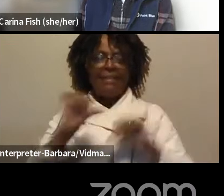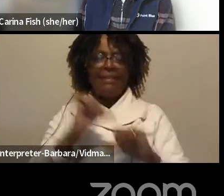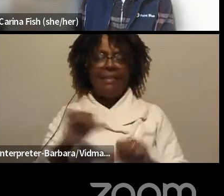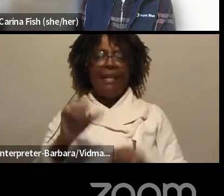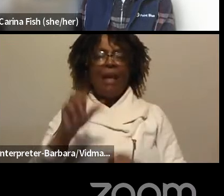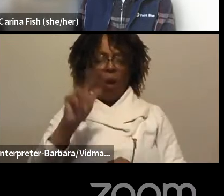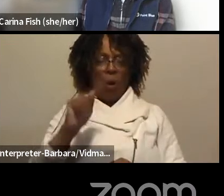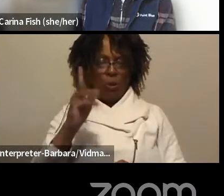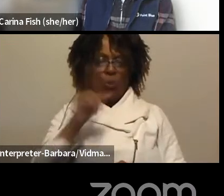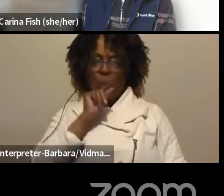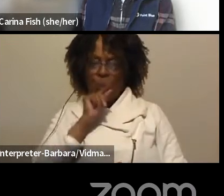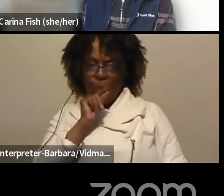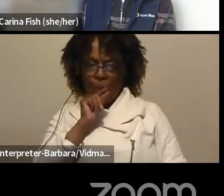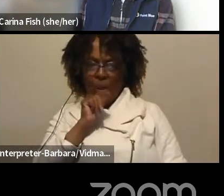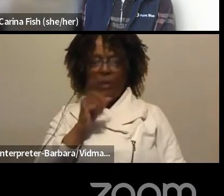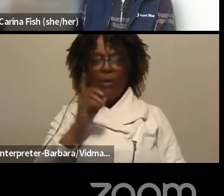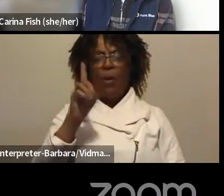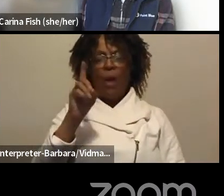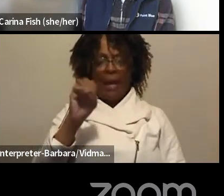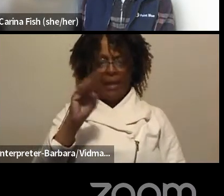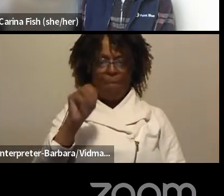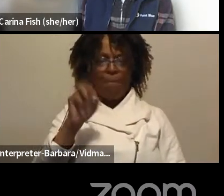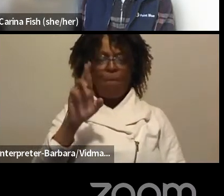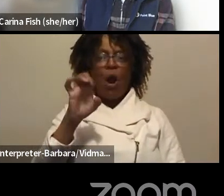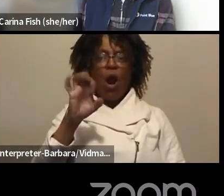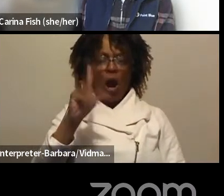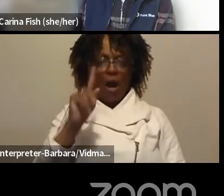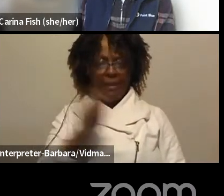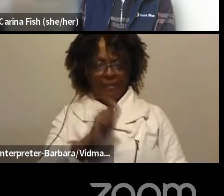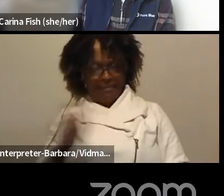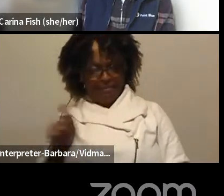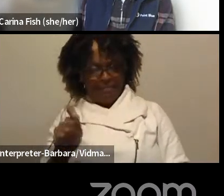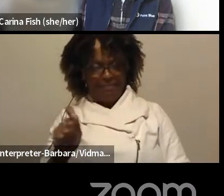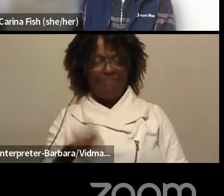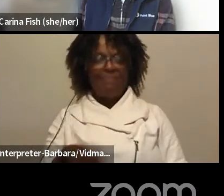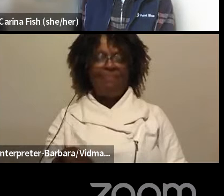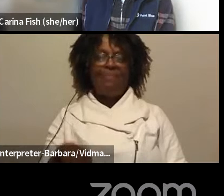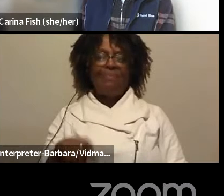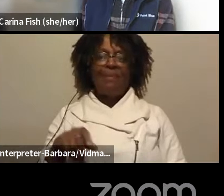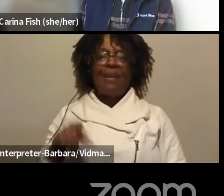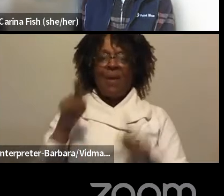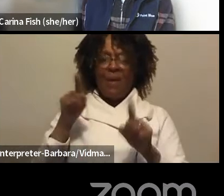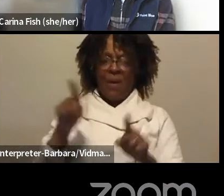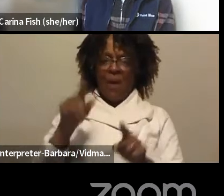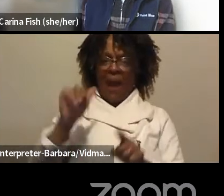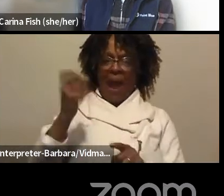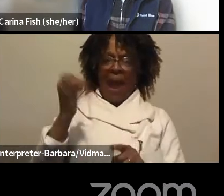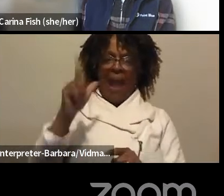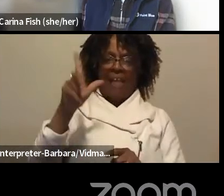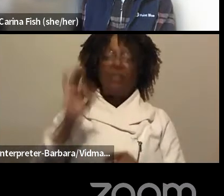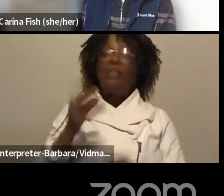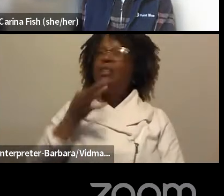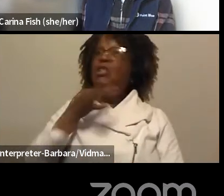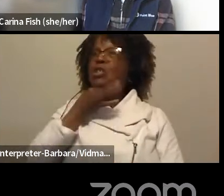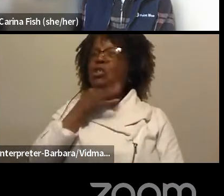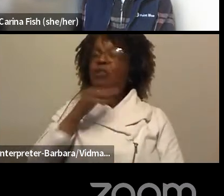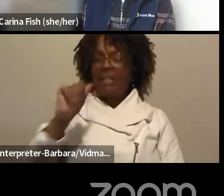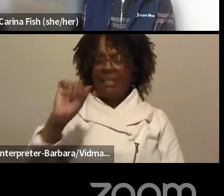Twitter at @GoDemarcus_. You can follow Ashlyn at Curious Ashlyn on Instagram and